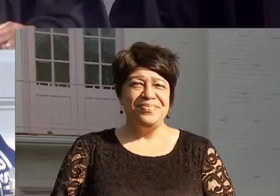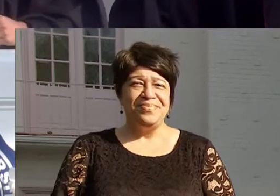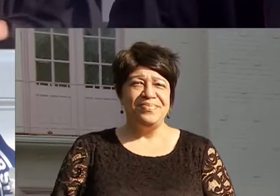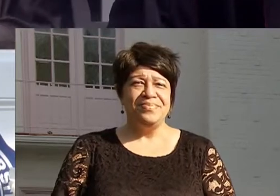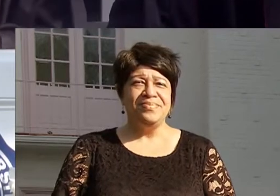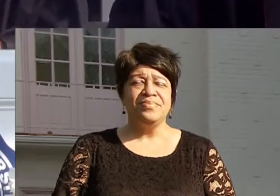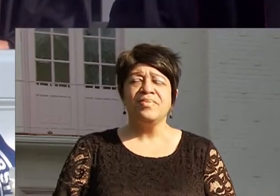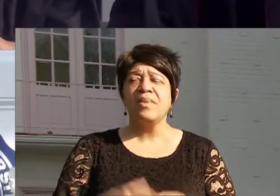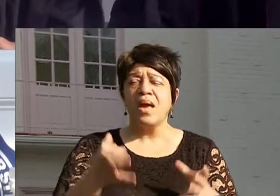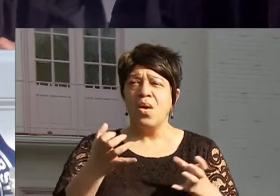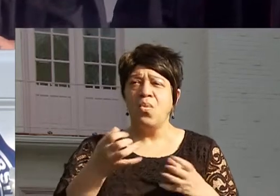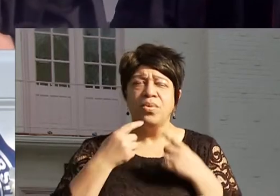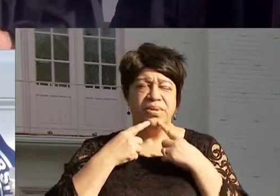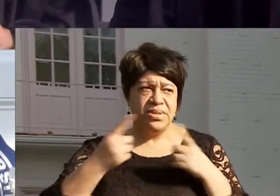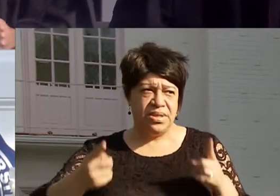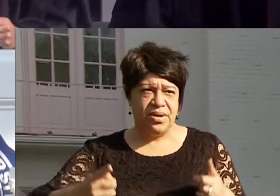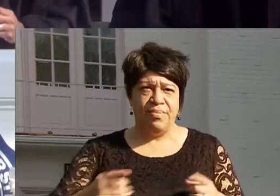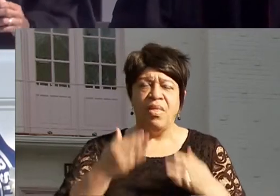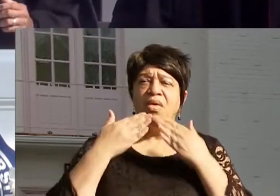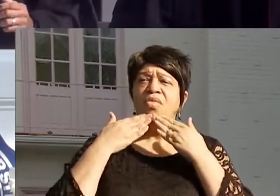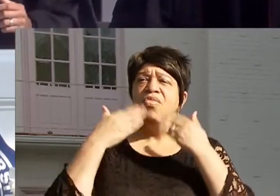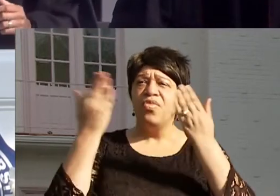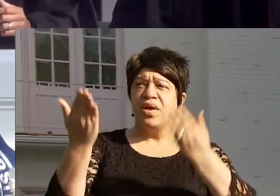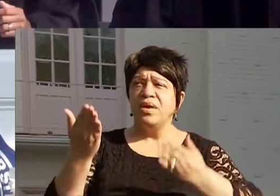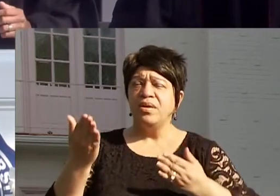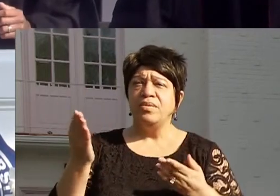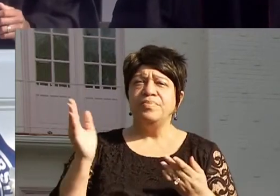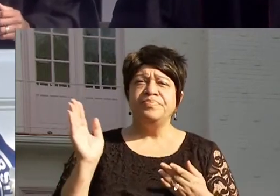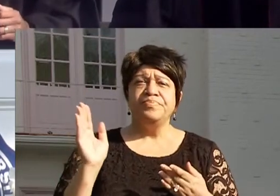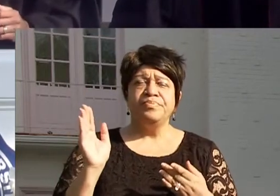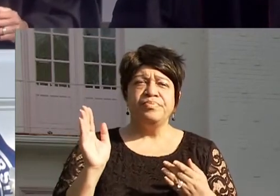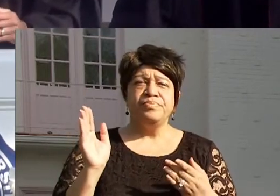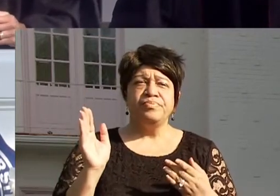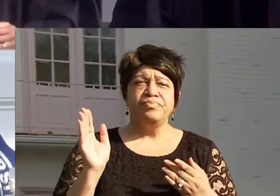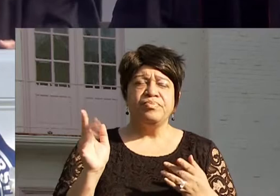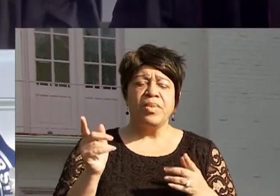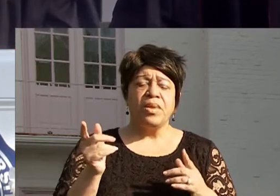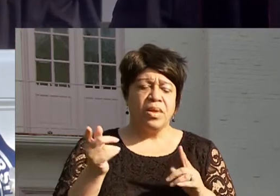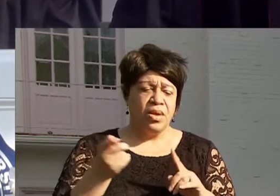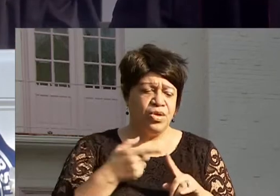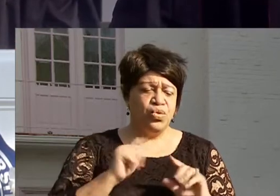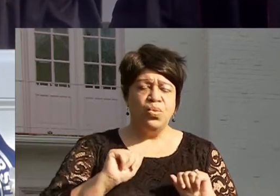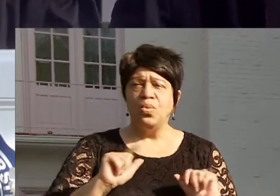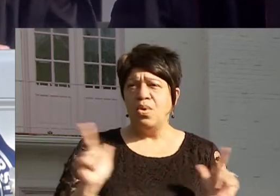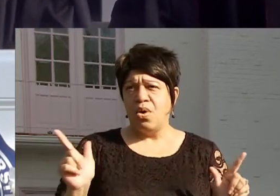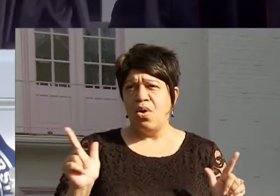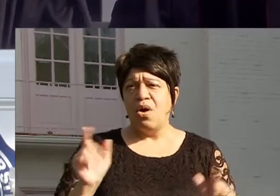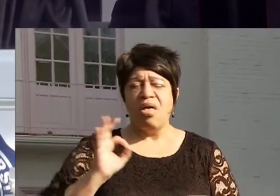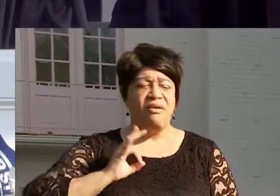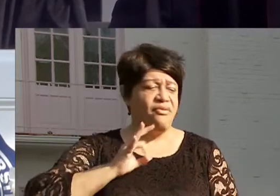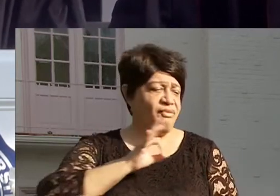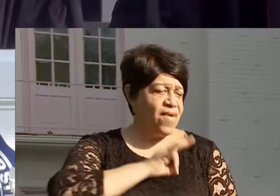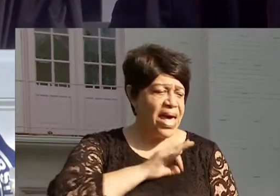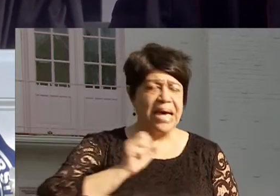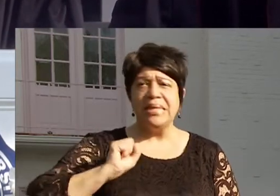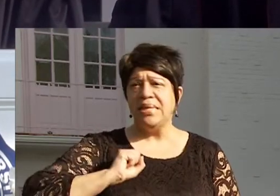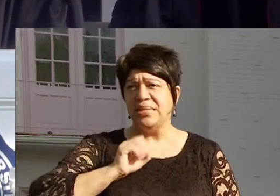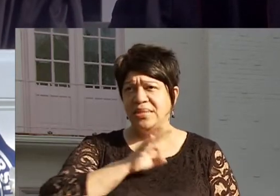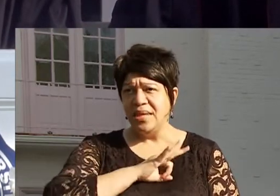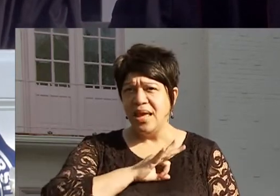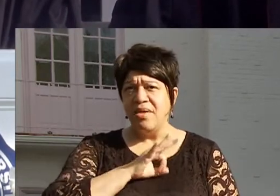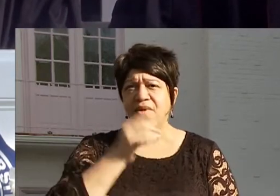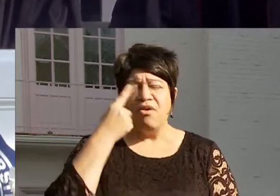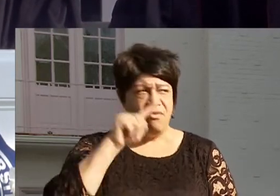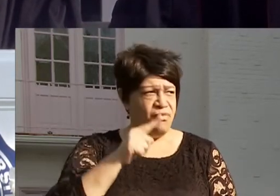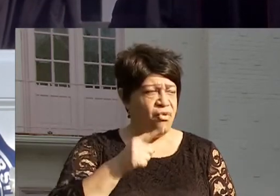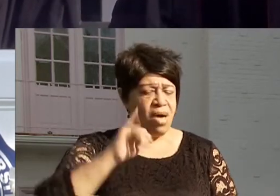I want to say thank you to all of the faculty and staff for